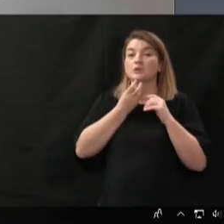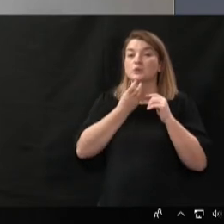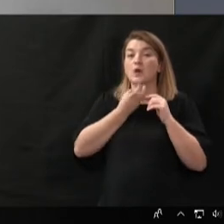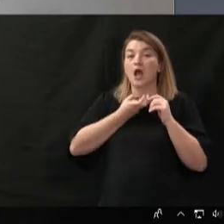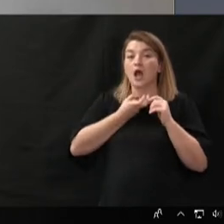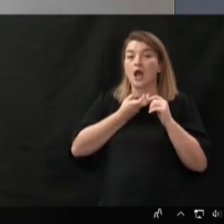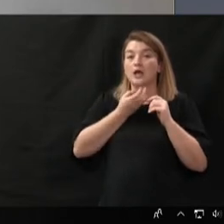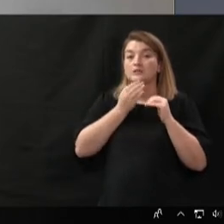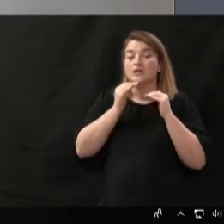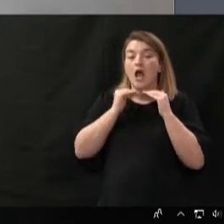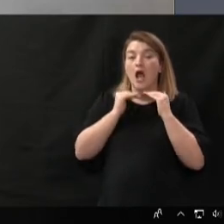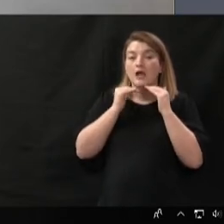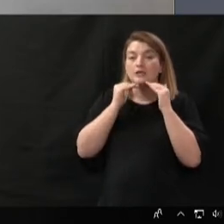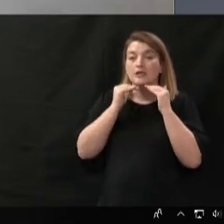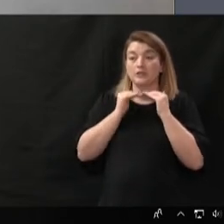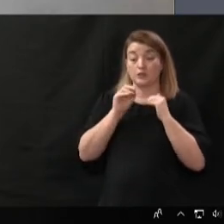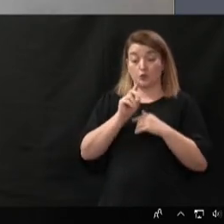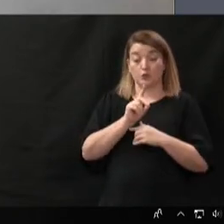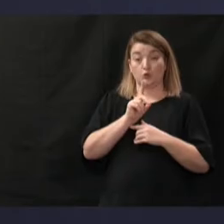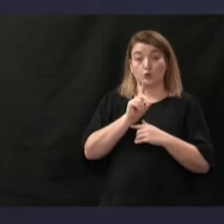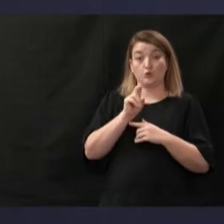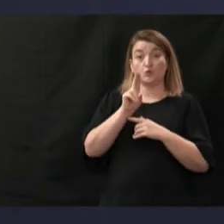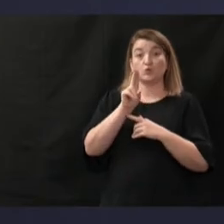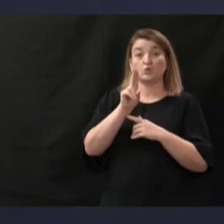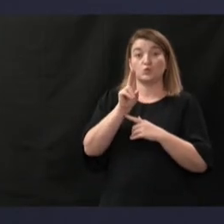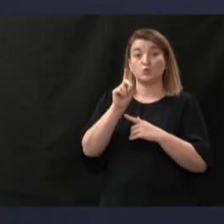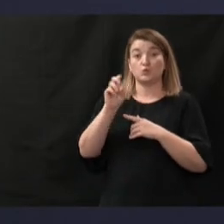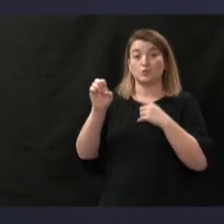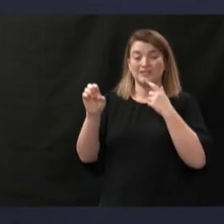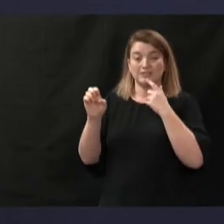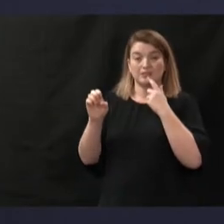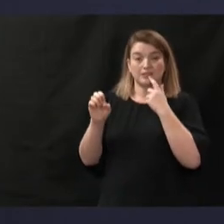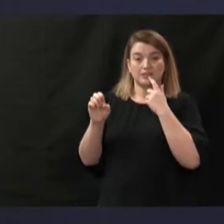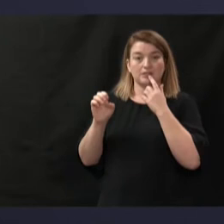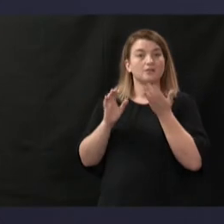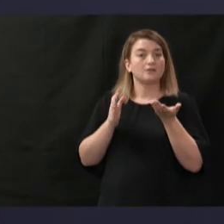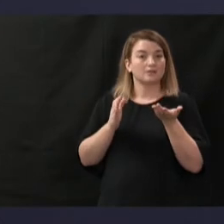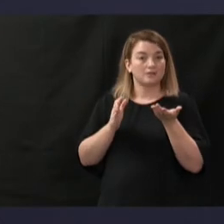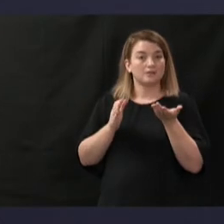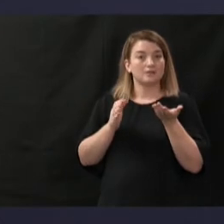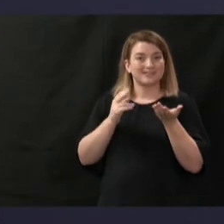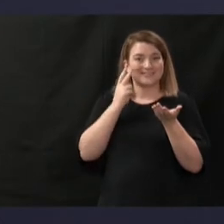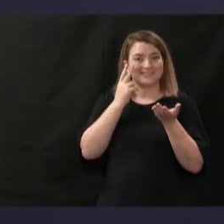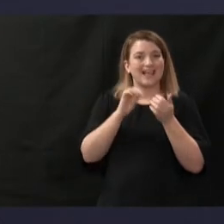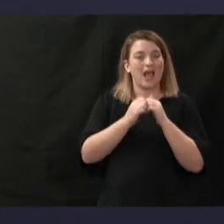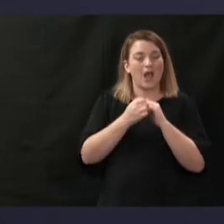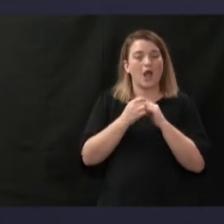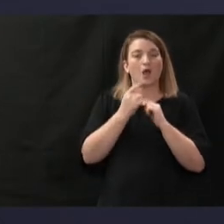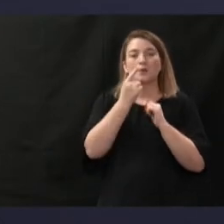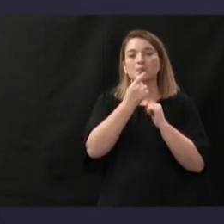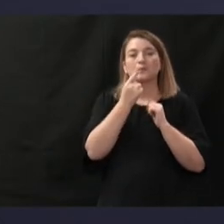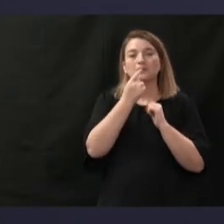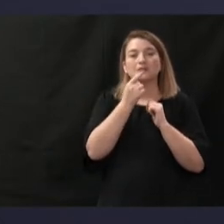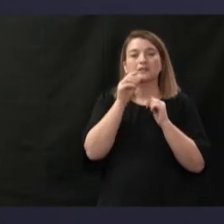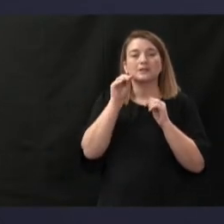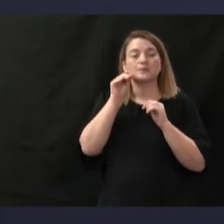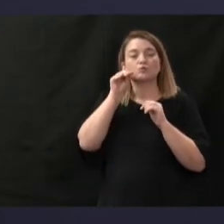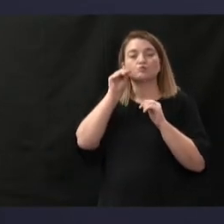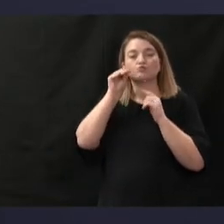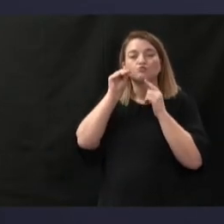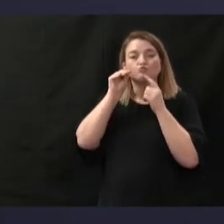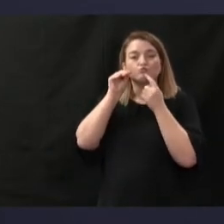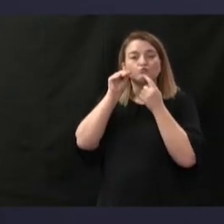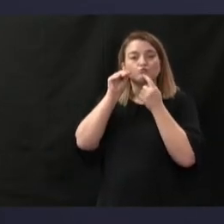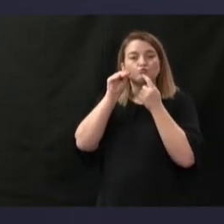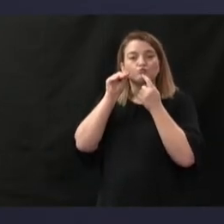the word dude, what's your mouth doing on dude? Say that, dude. See how your lips are kind of puckered? The difference between